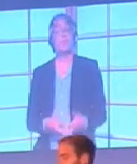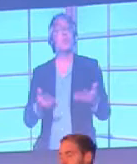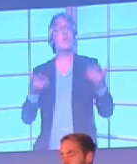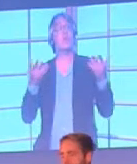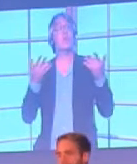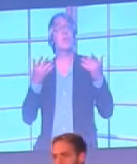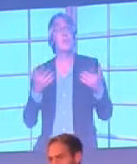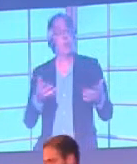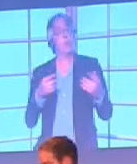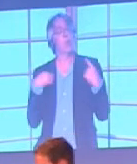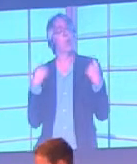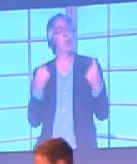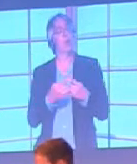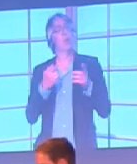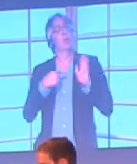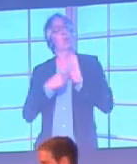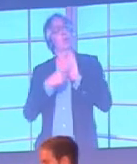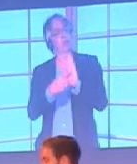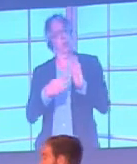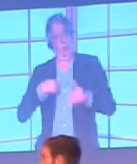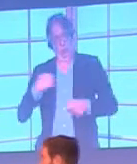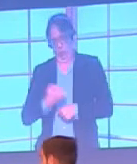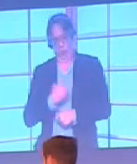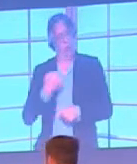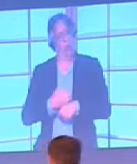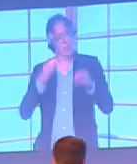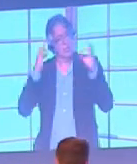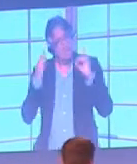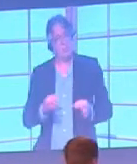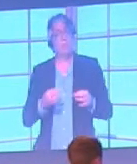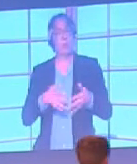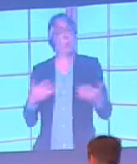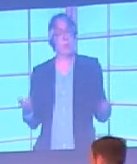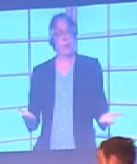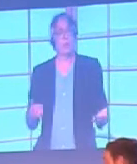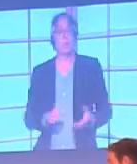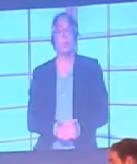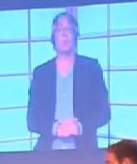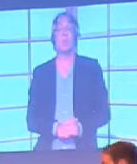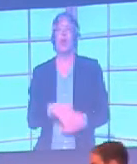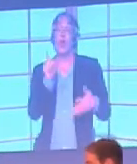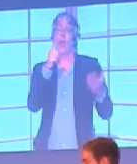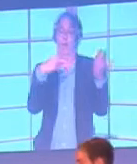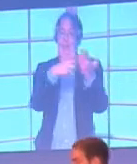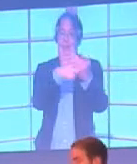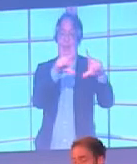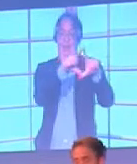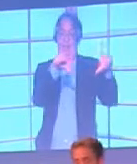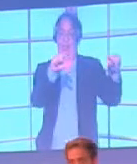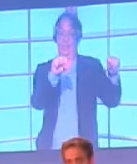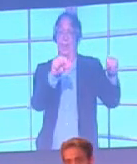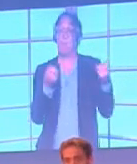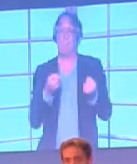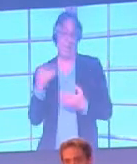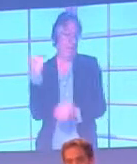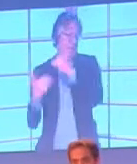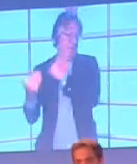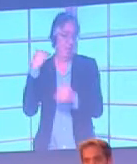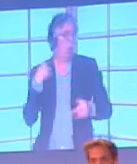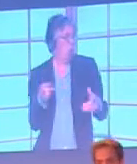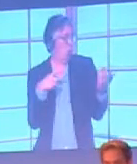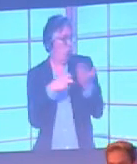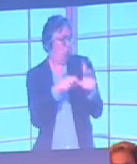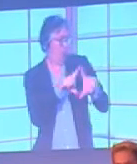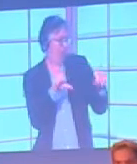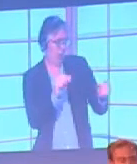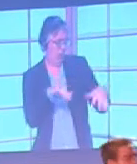do we concretely do? So tickets. A lot of people might ask us, so what do you do in tickets? And I think that was a point which was